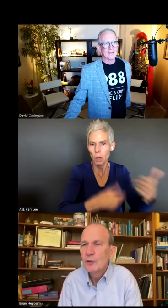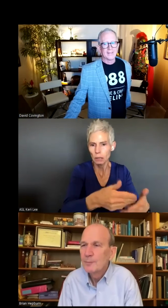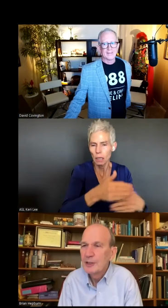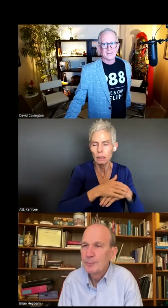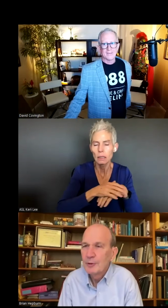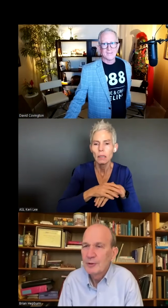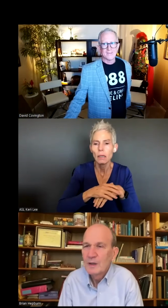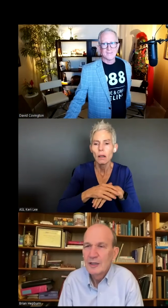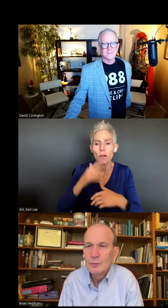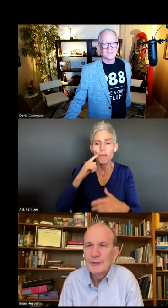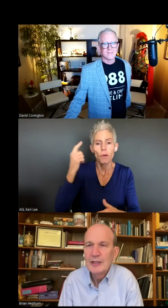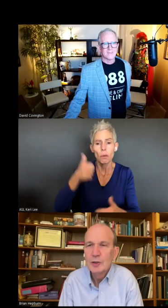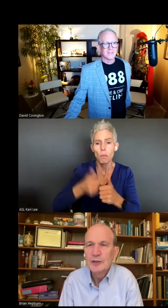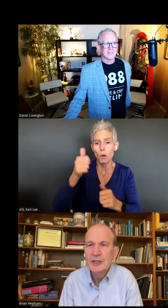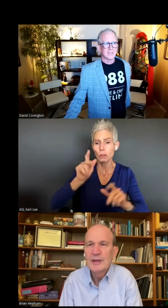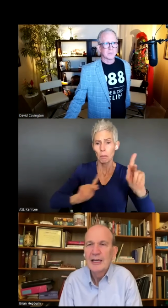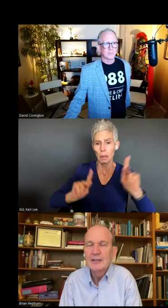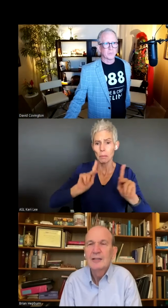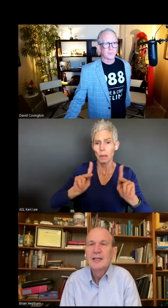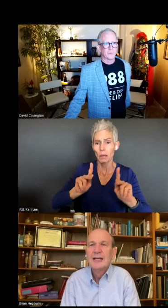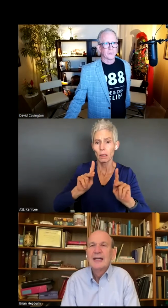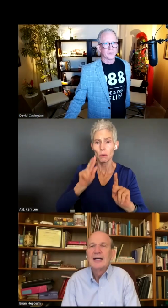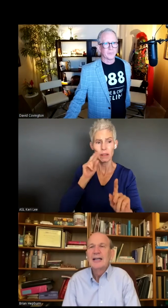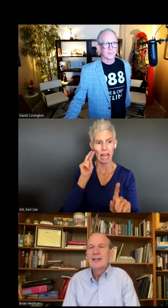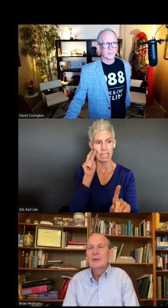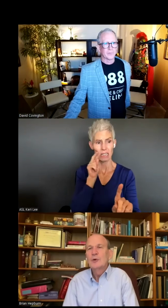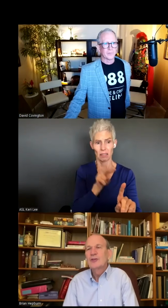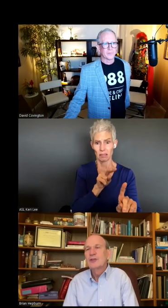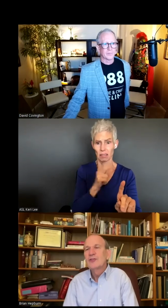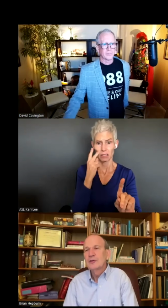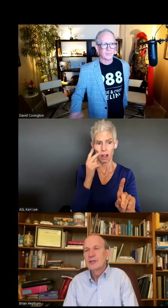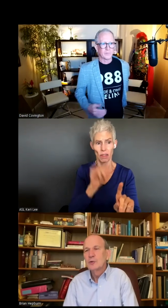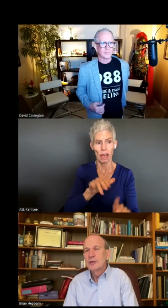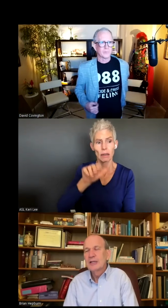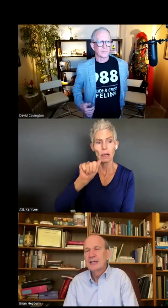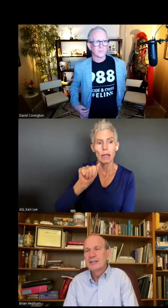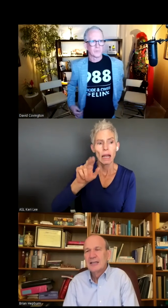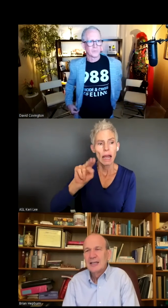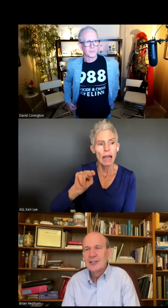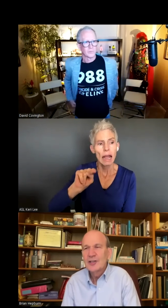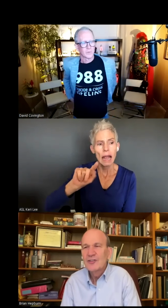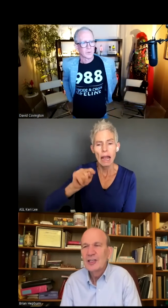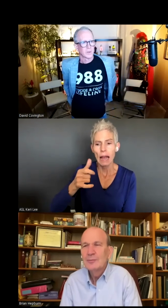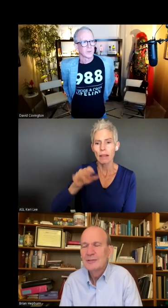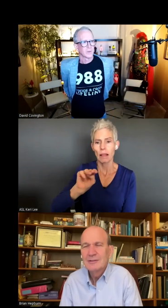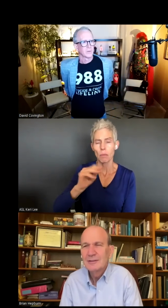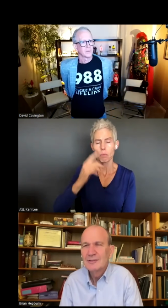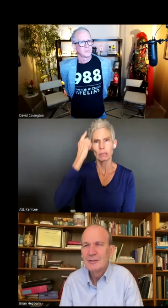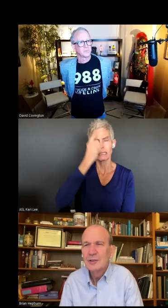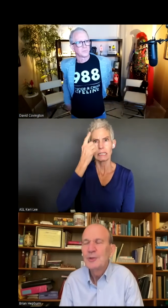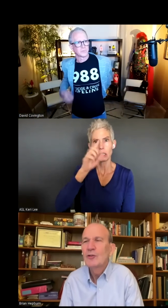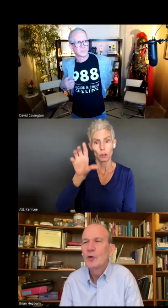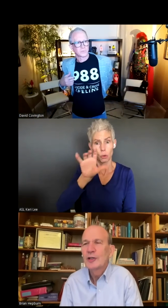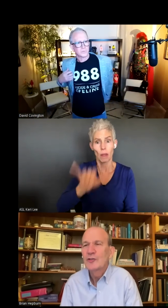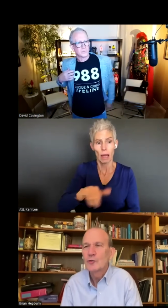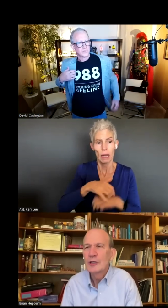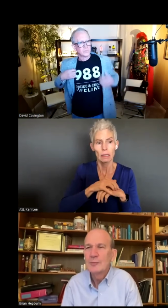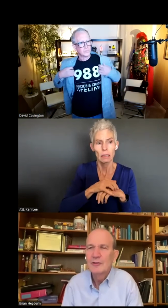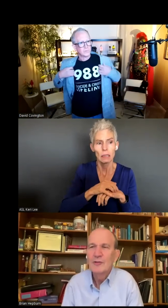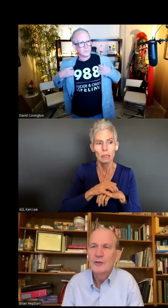for most people, when they looked at that, Anthem was considering doing that, it just seemed to be